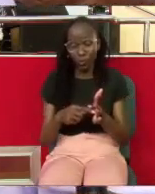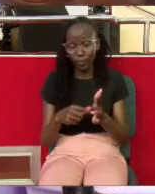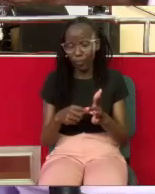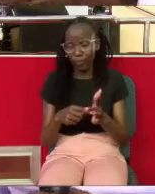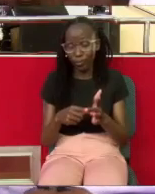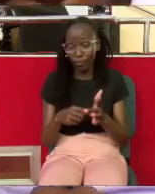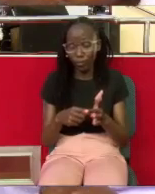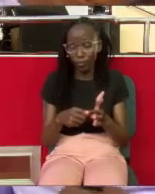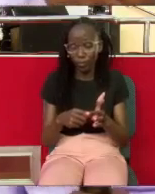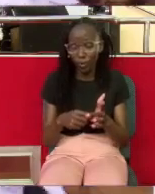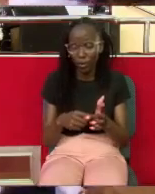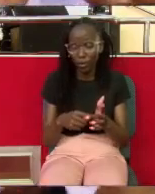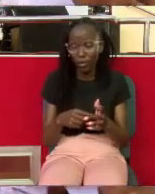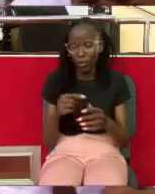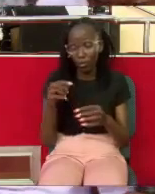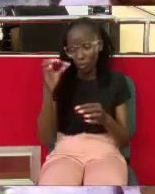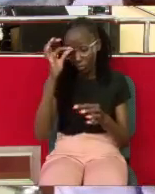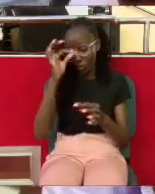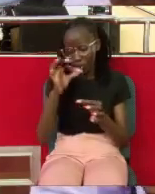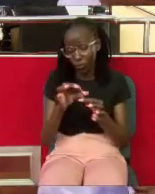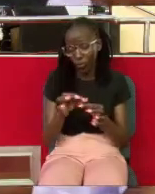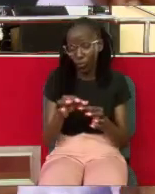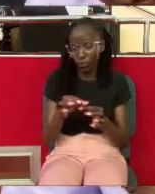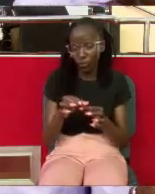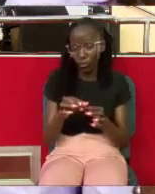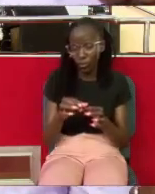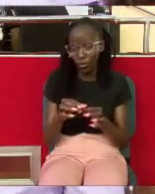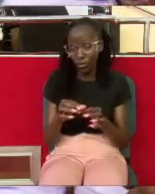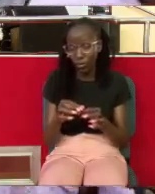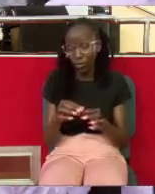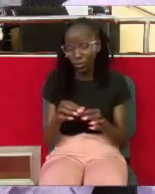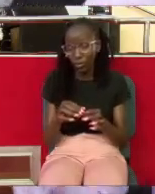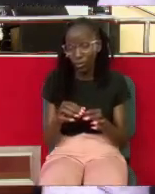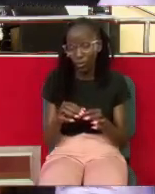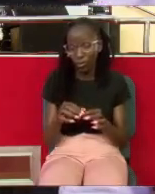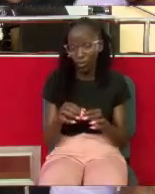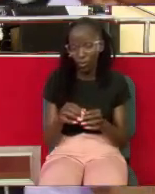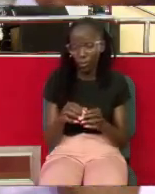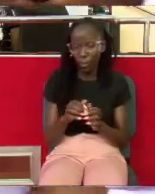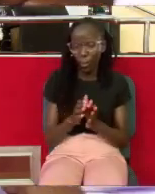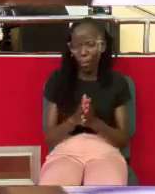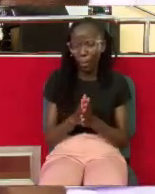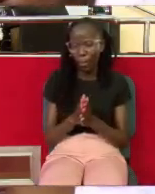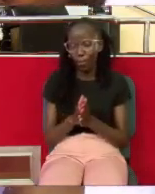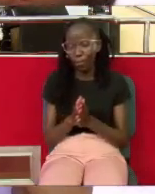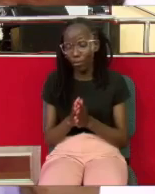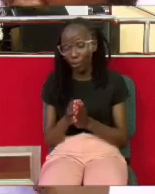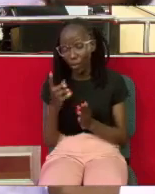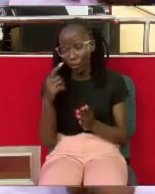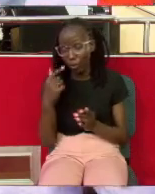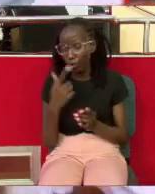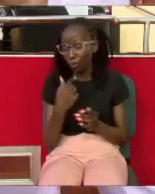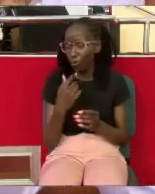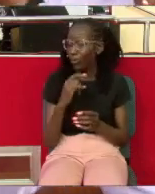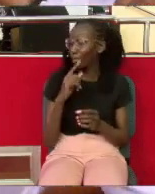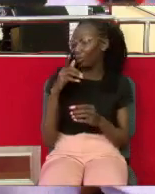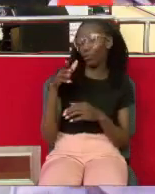show yourself faithful, even as you fight their battles. Because who is like unto